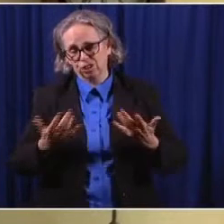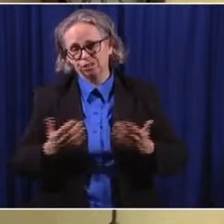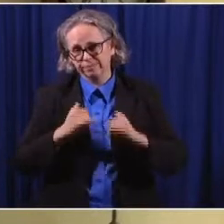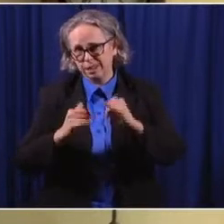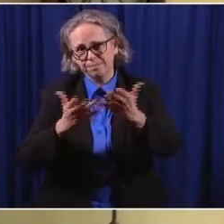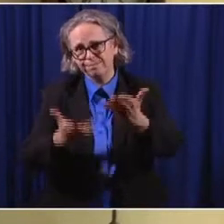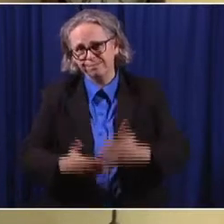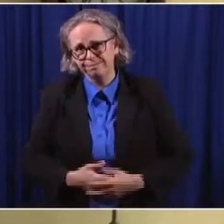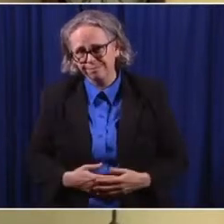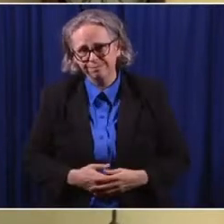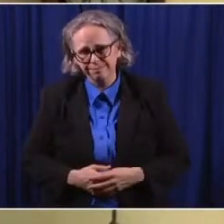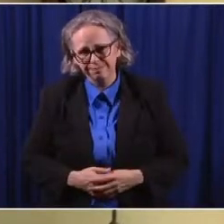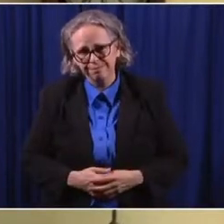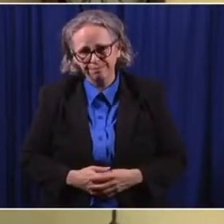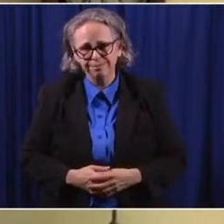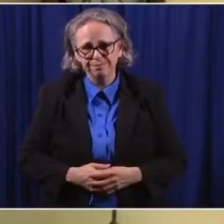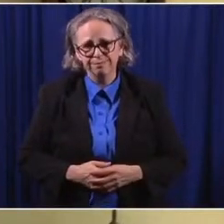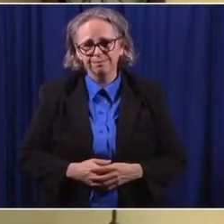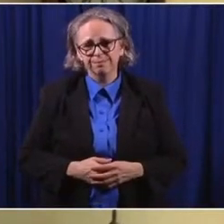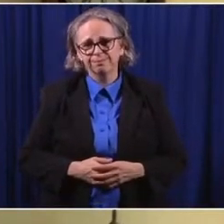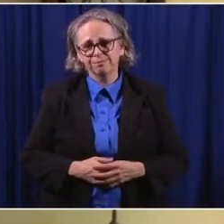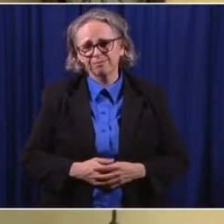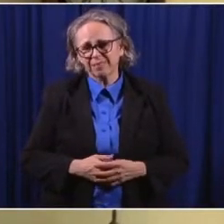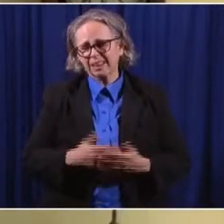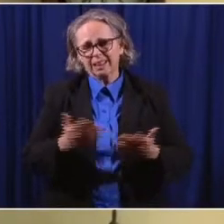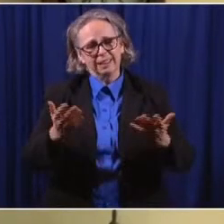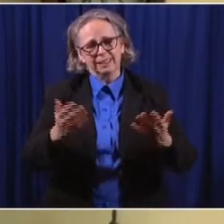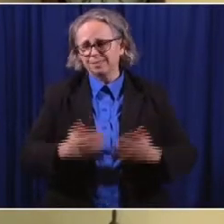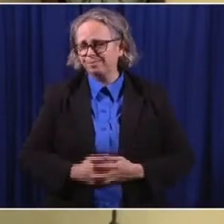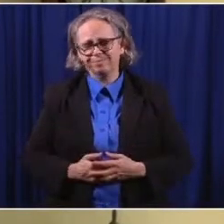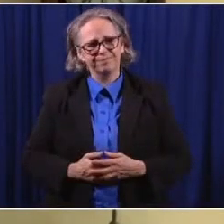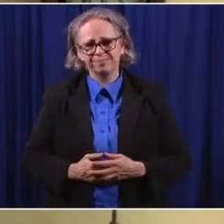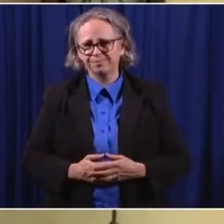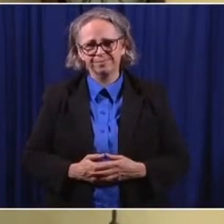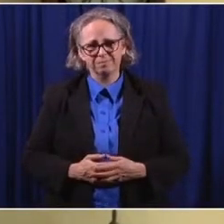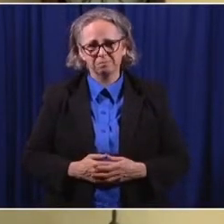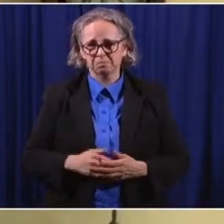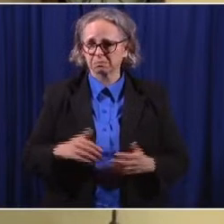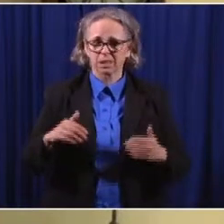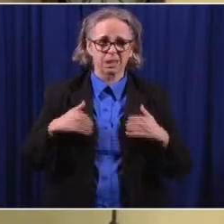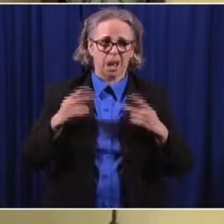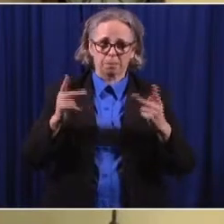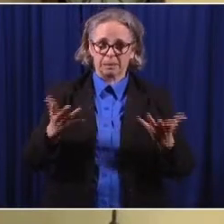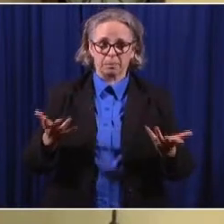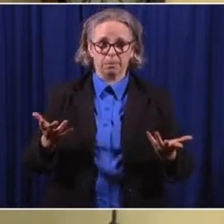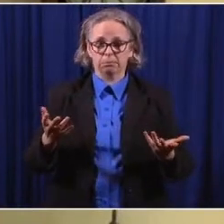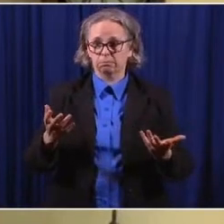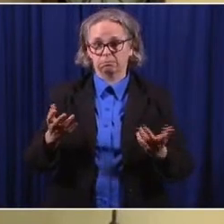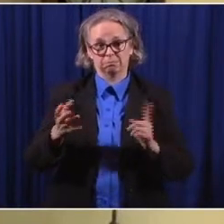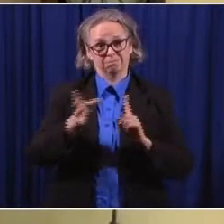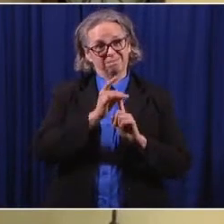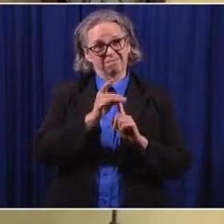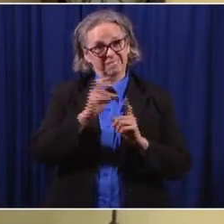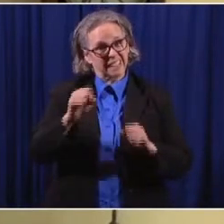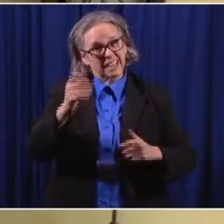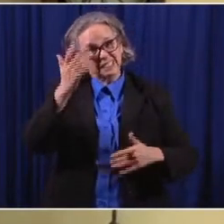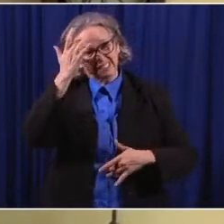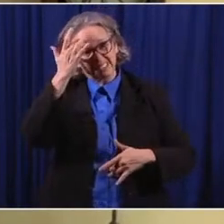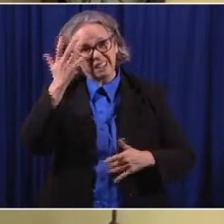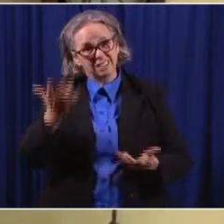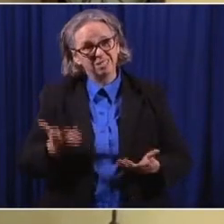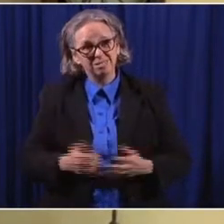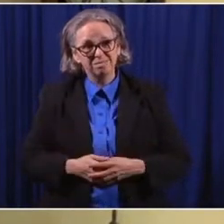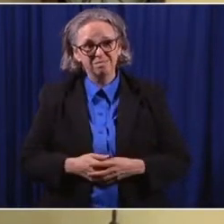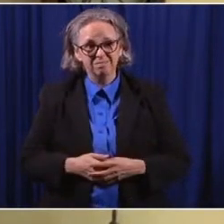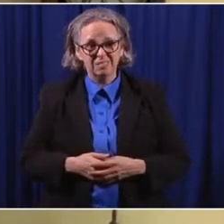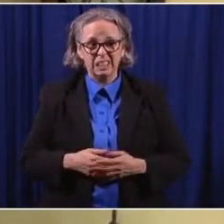It's not as if a young person can't get sick. We saw some hospitalization numbers up